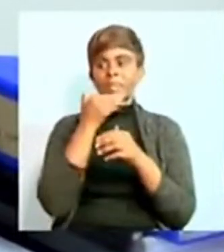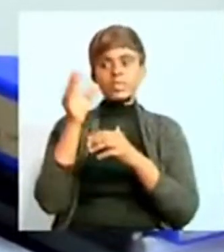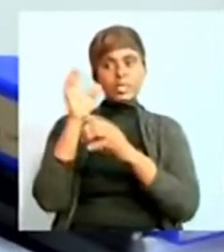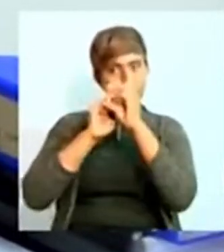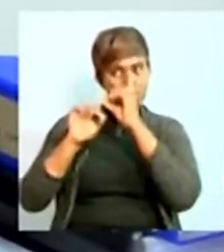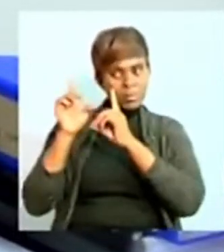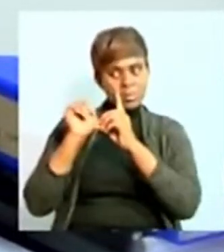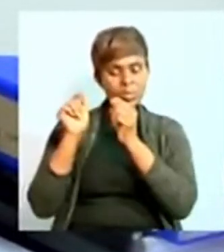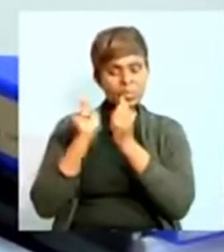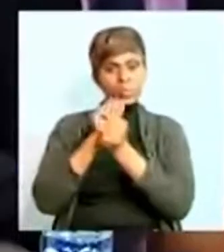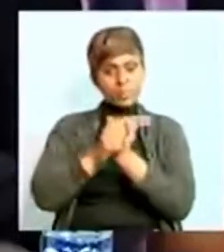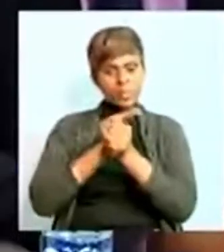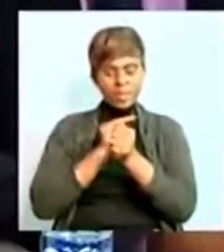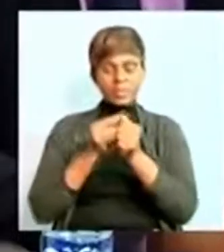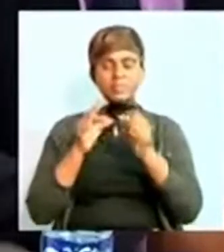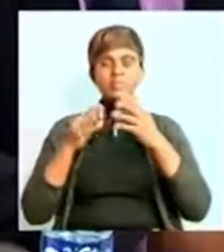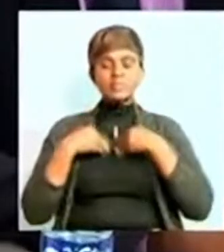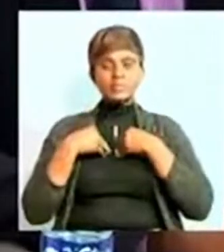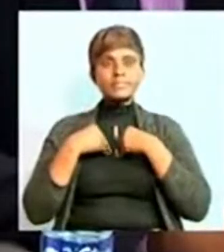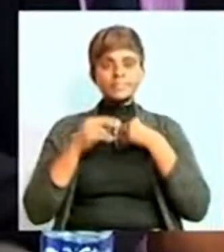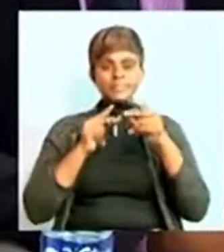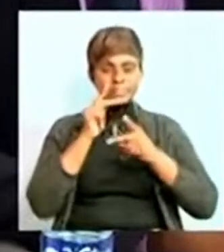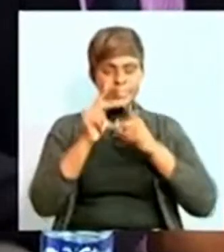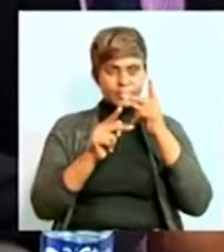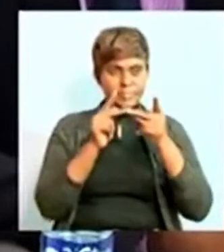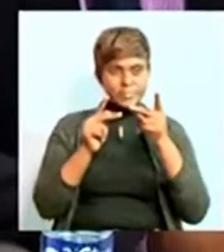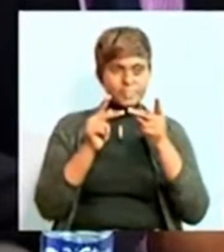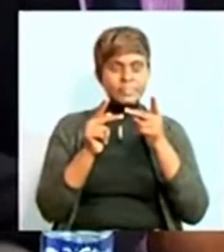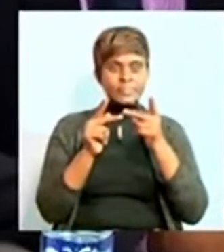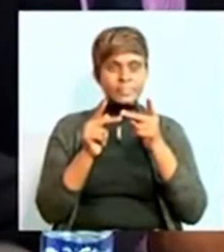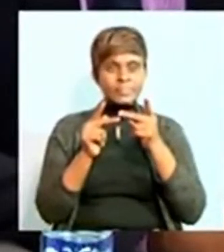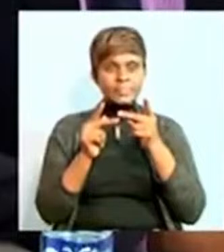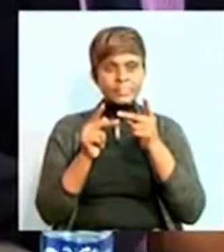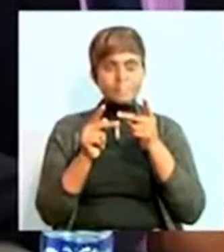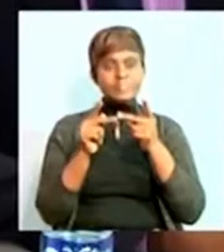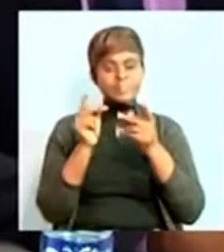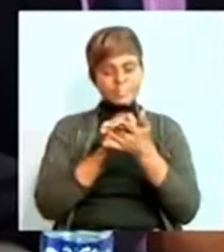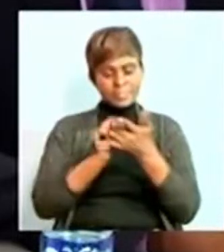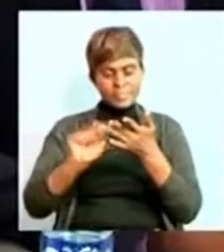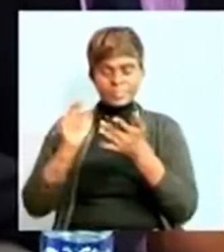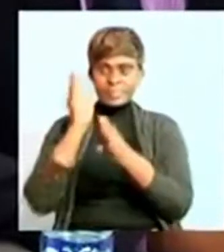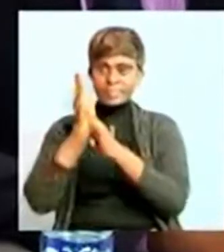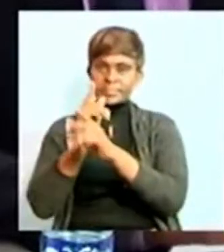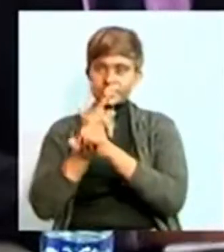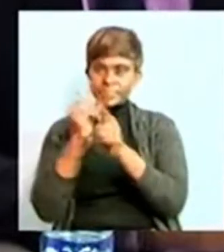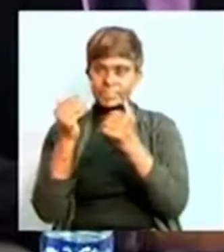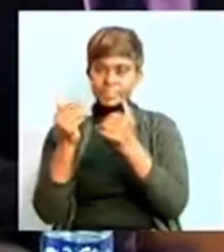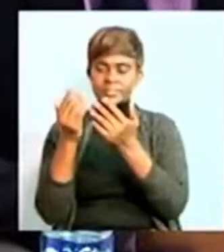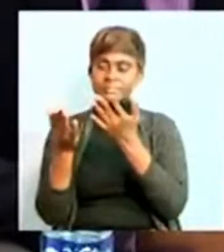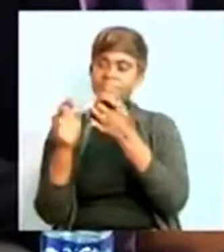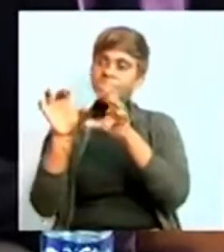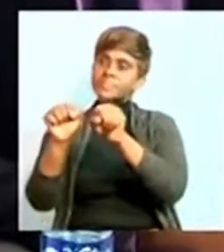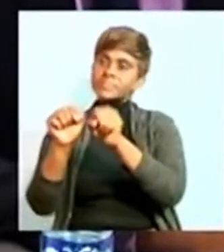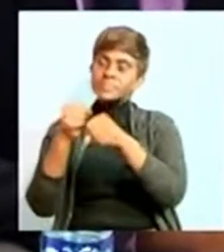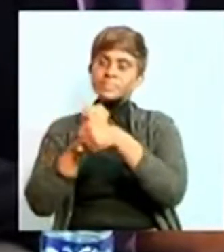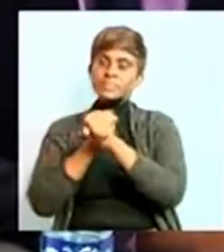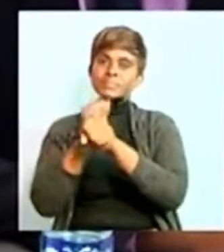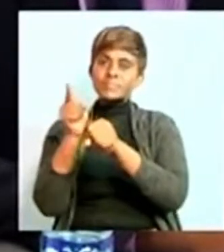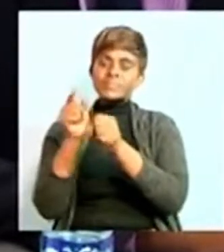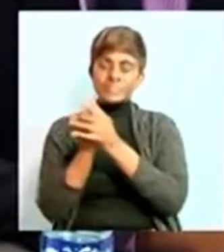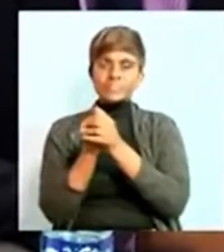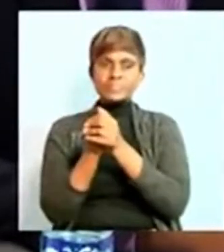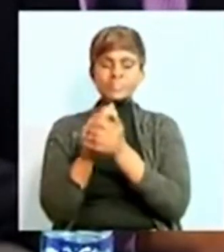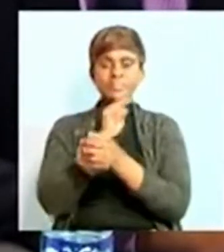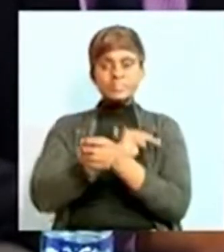engaged NAPSA? We acknowledge, Chair, we are in the process because I think we've written to them. It's just a matter of making an appointment. You know,